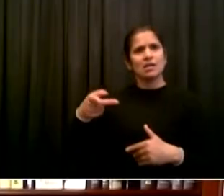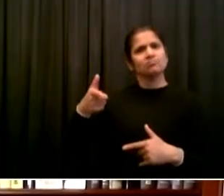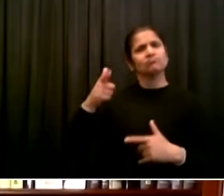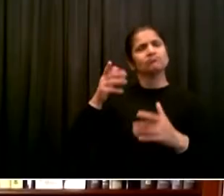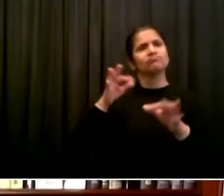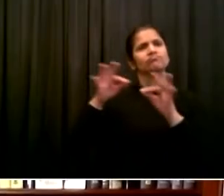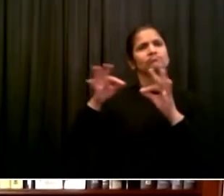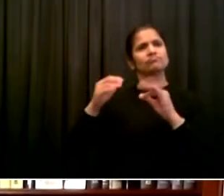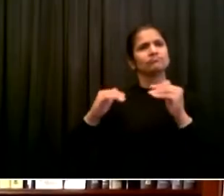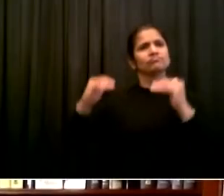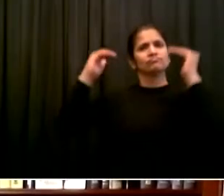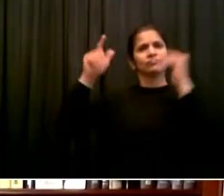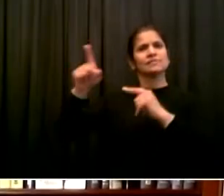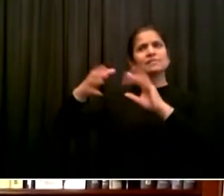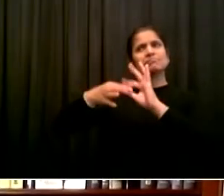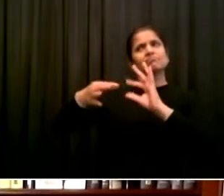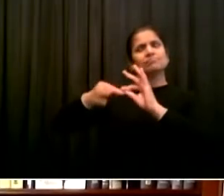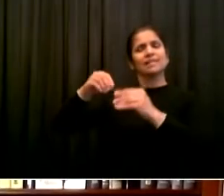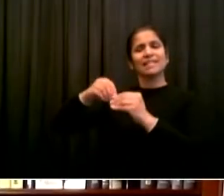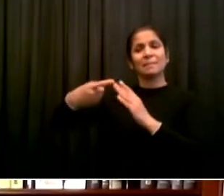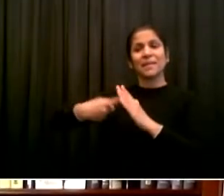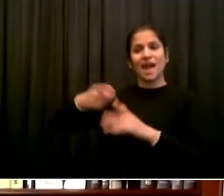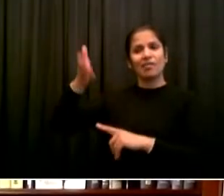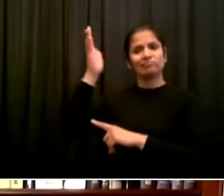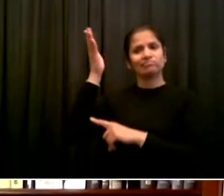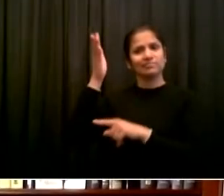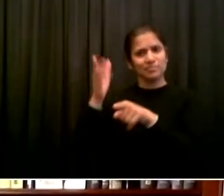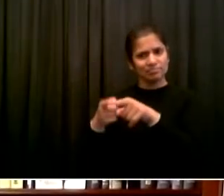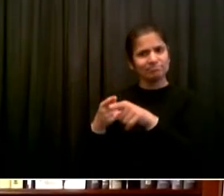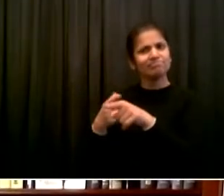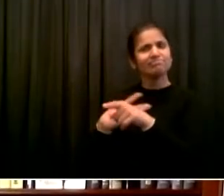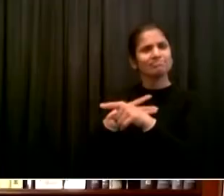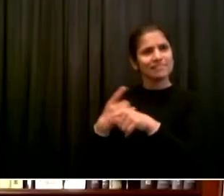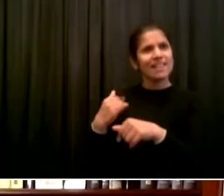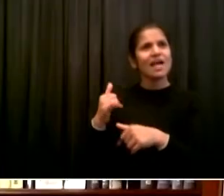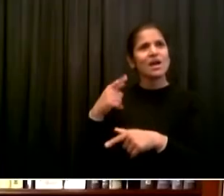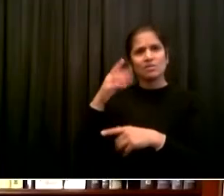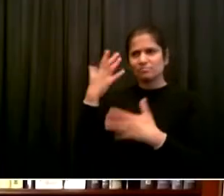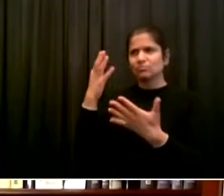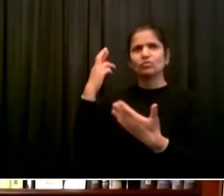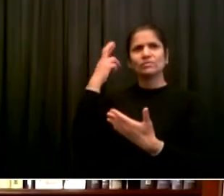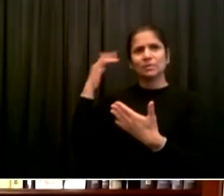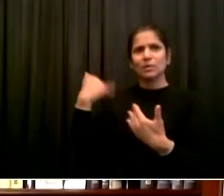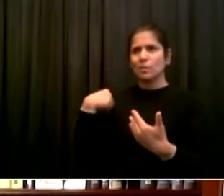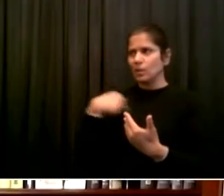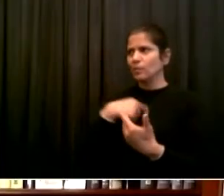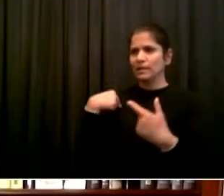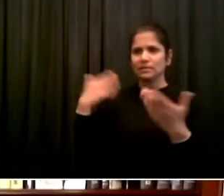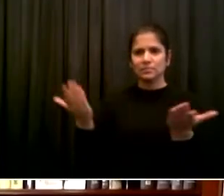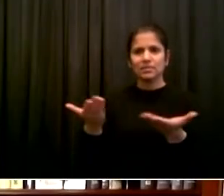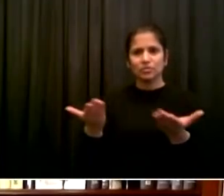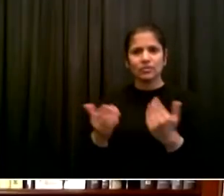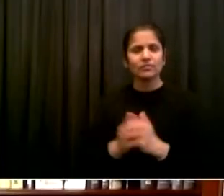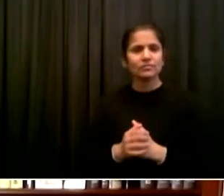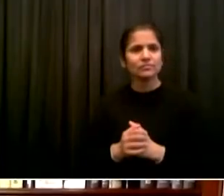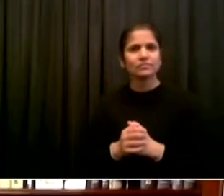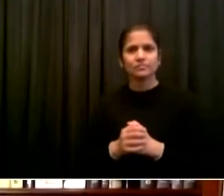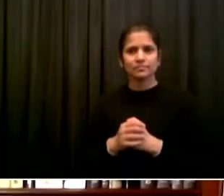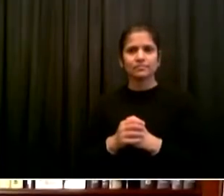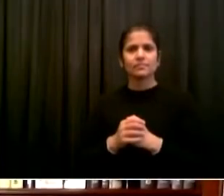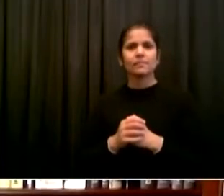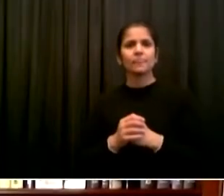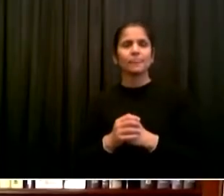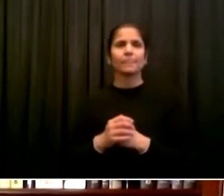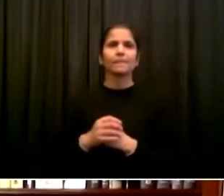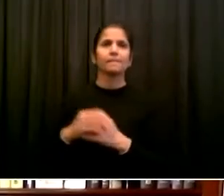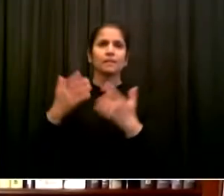of practical right now elements, and there's aspirational elements that also say, even if it's going to take tremendous effort, we have to